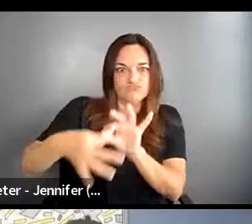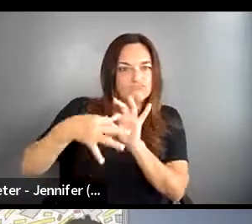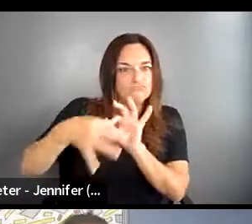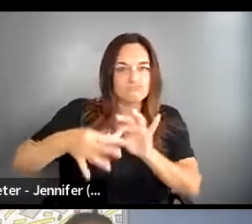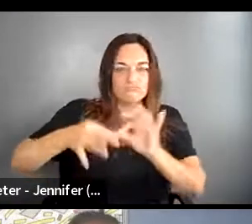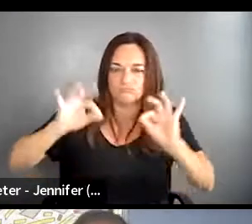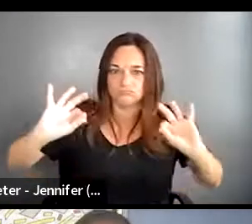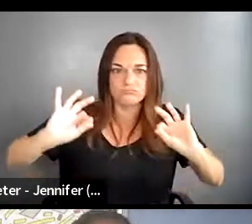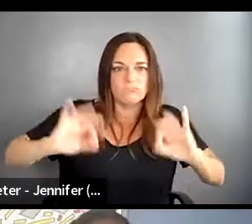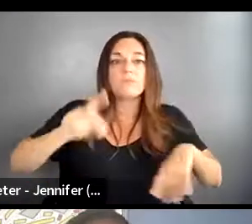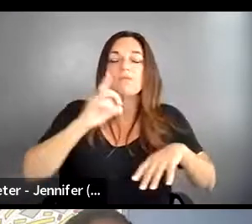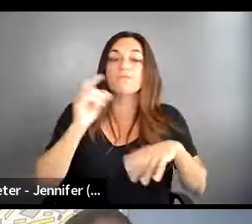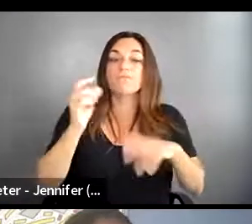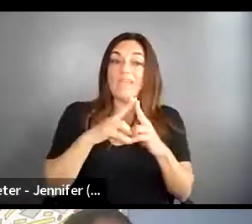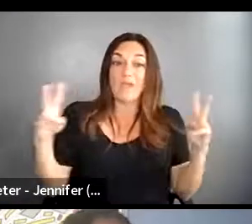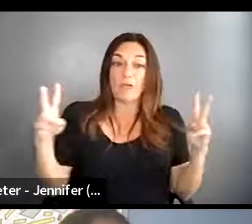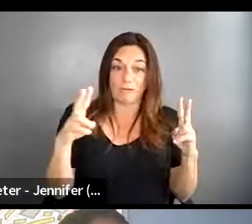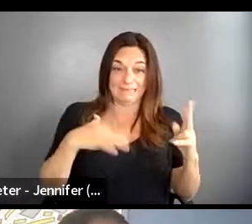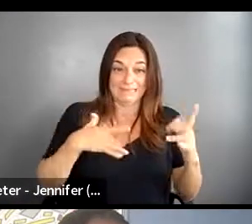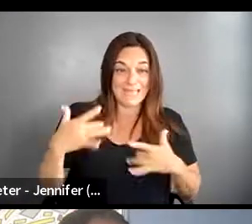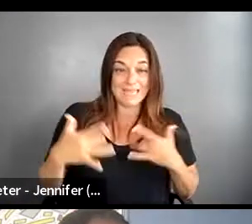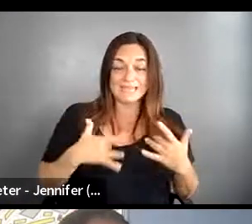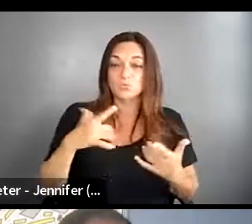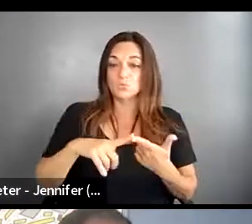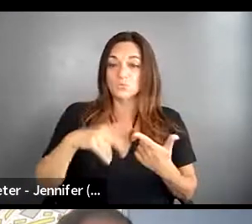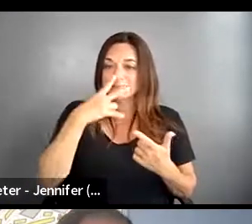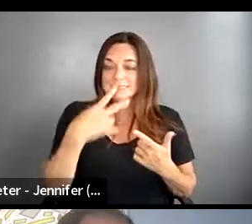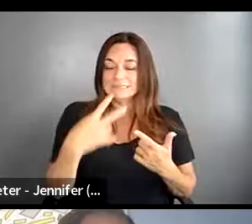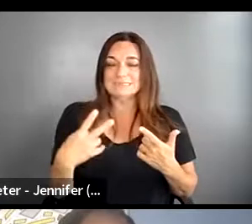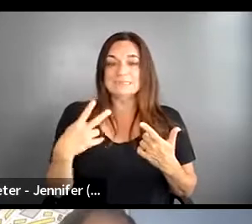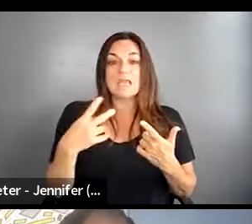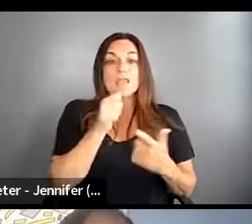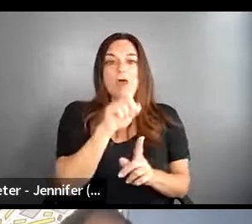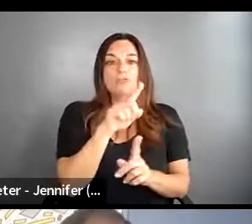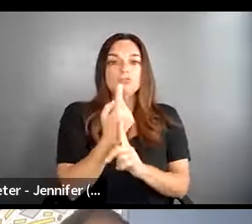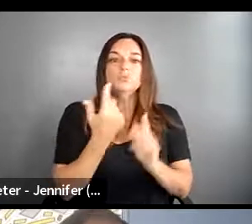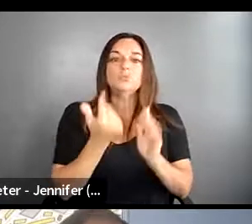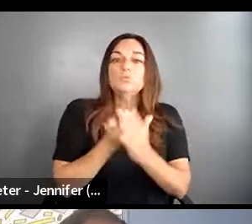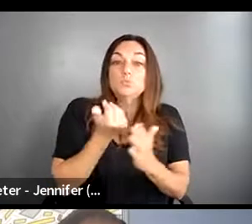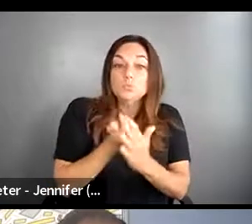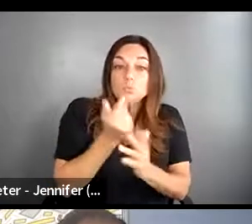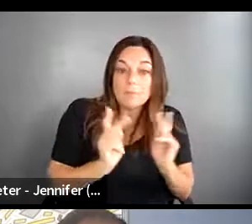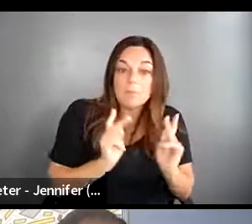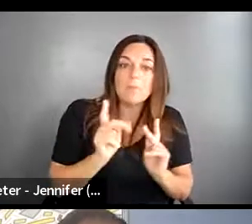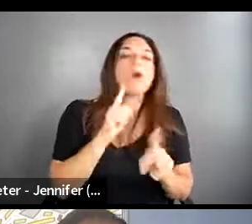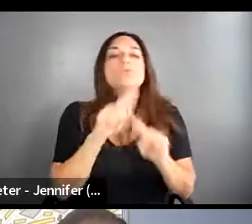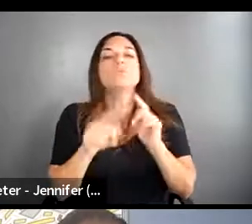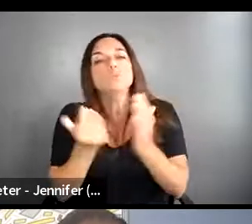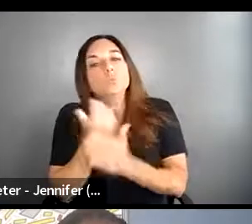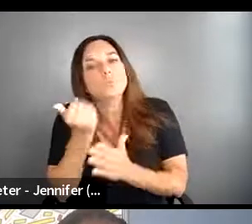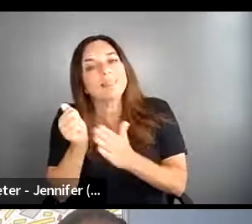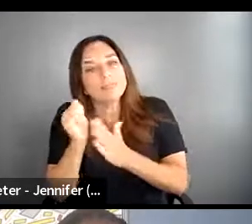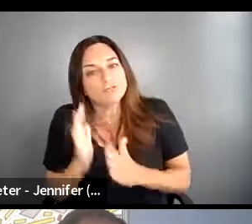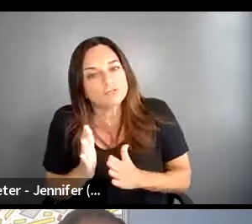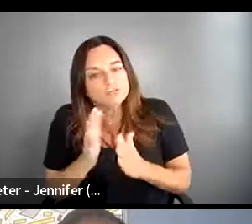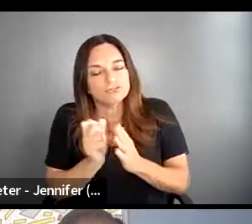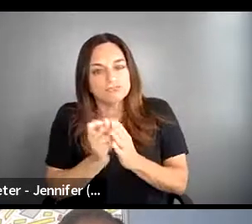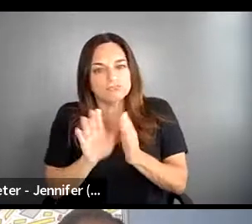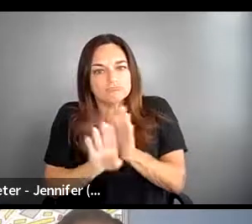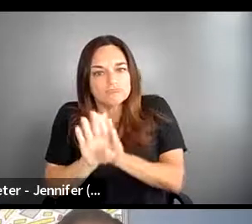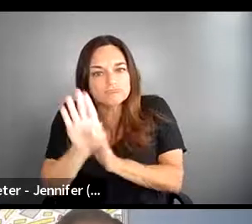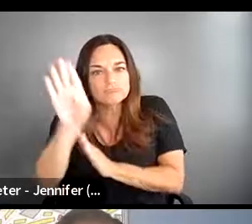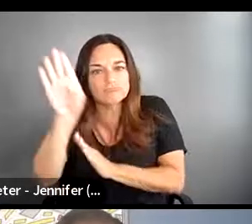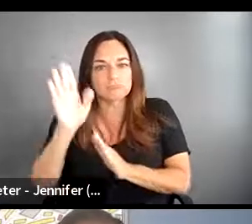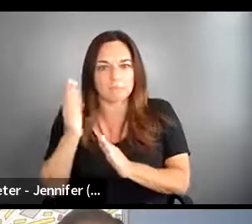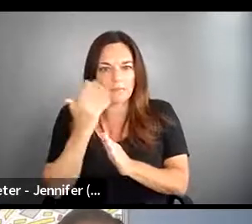very exciting to see not just new people, but new leaders emerging, right? And because of the